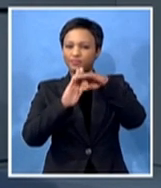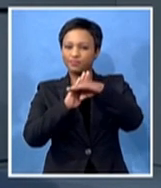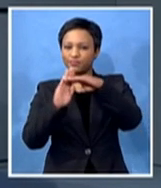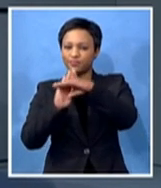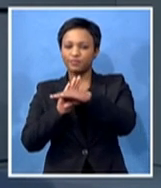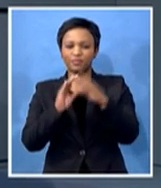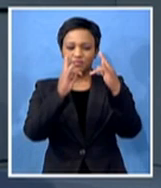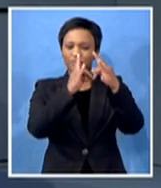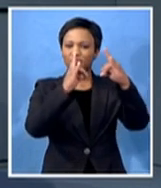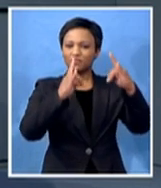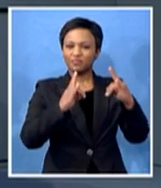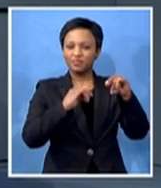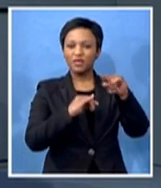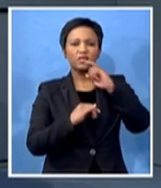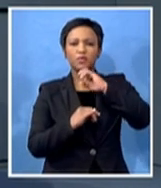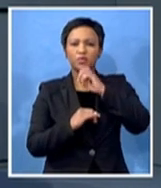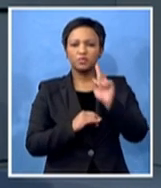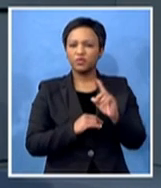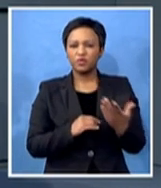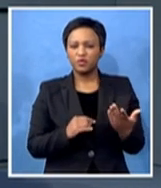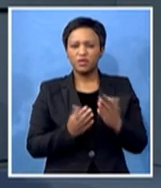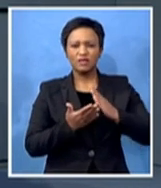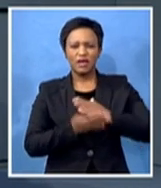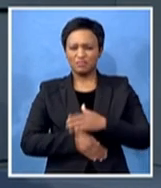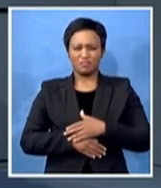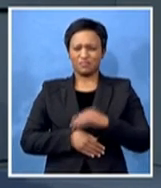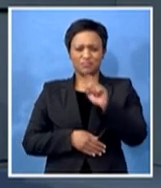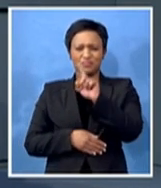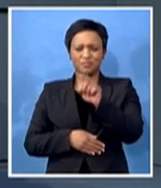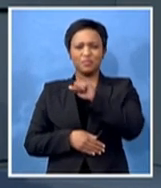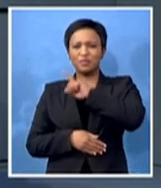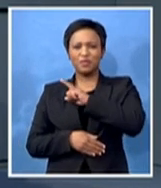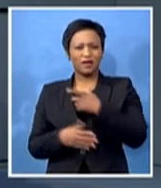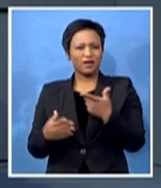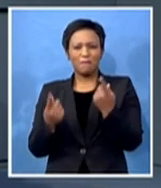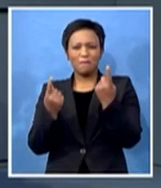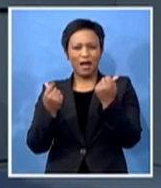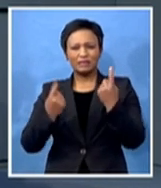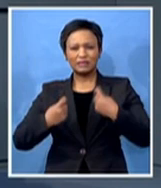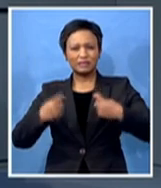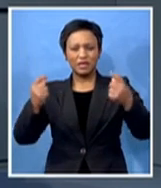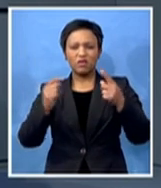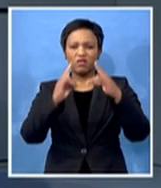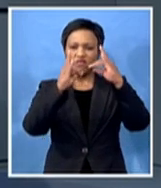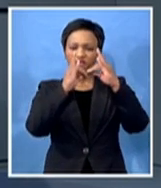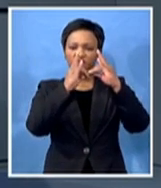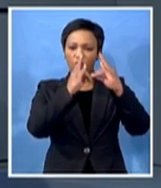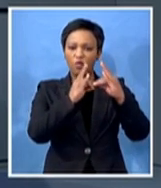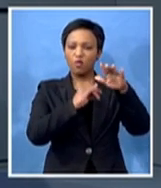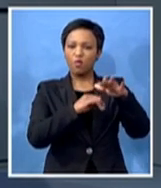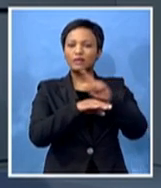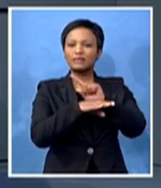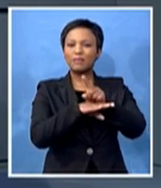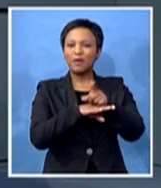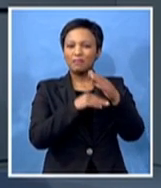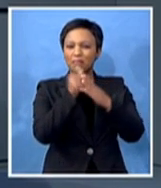are questioning if it was worth spending that amount of money on a temporary structure. Well, these are some of the questions authorities